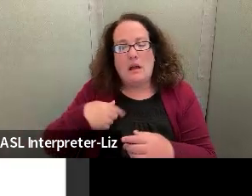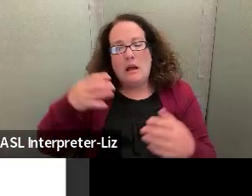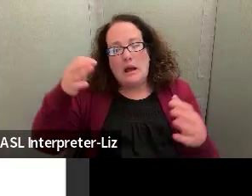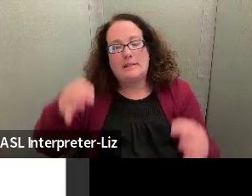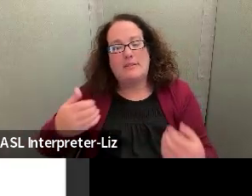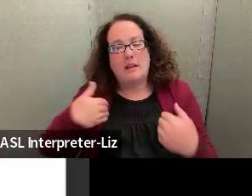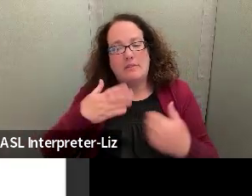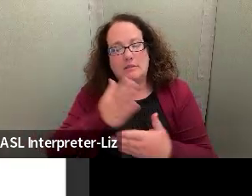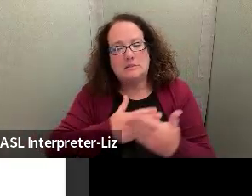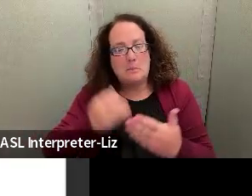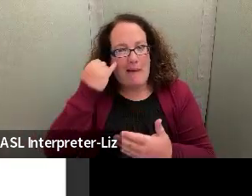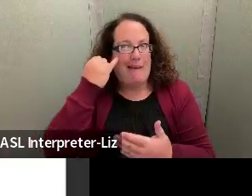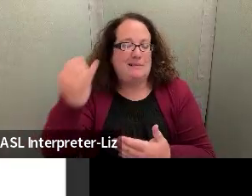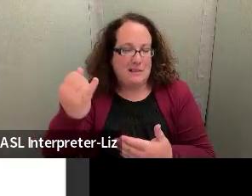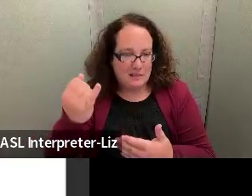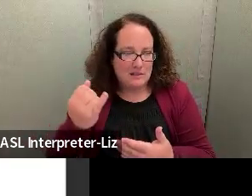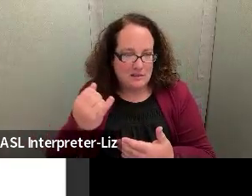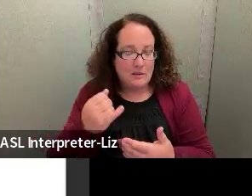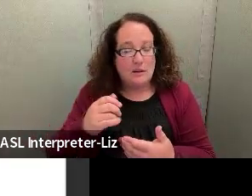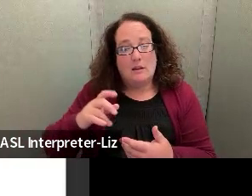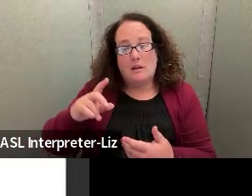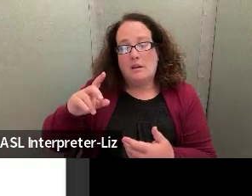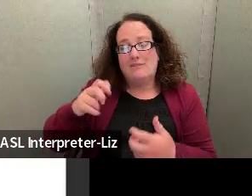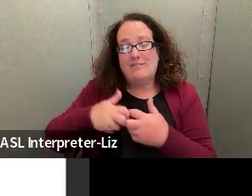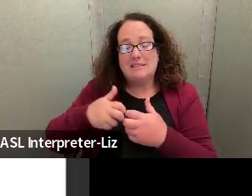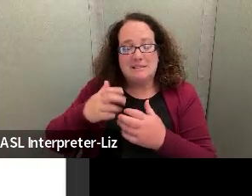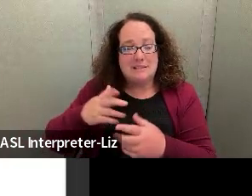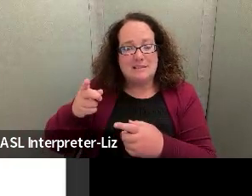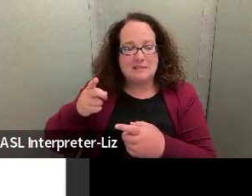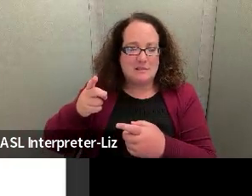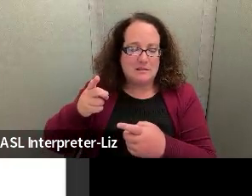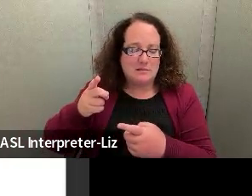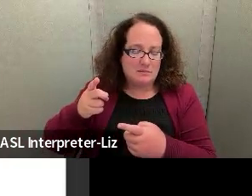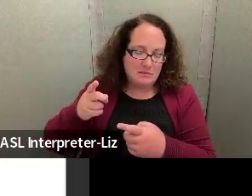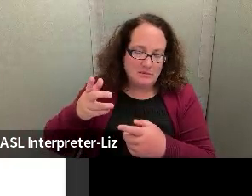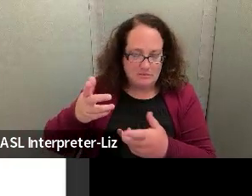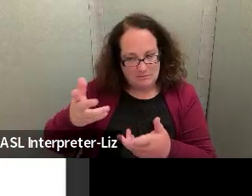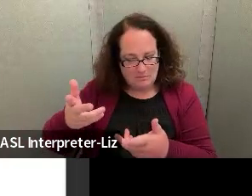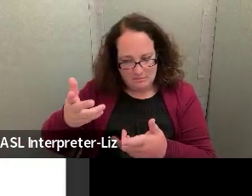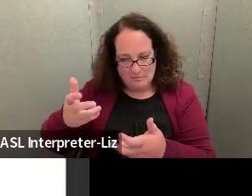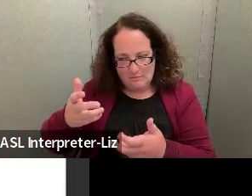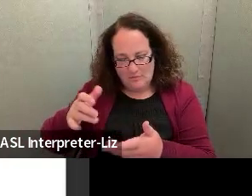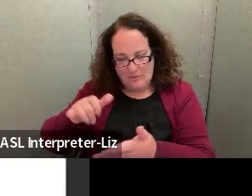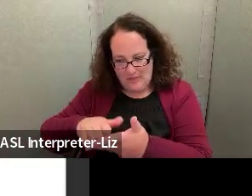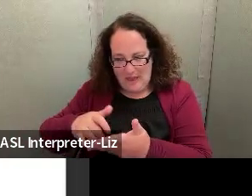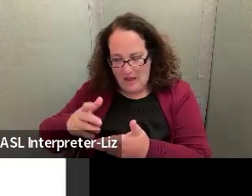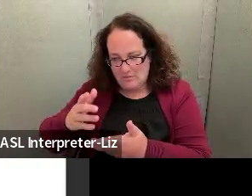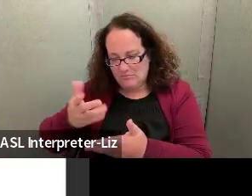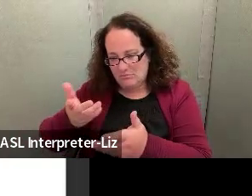some ideas. The physicists, of course, would like to do the quarks and the subatomic particle